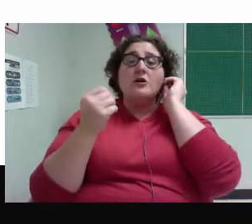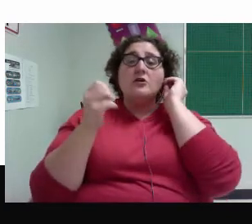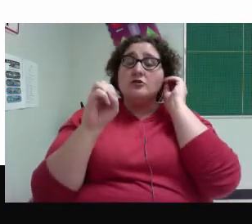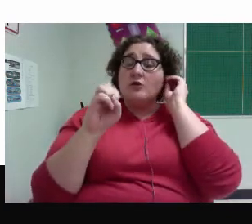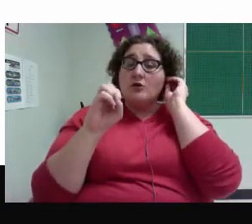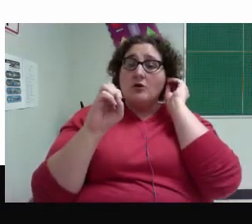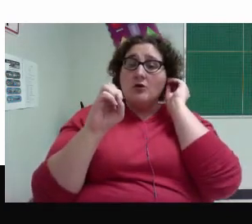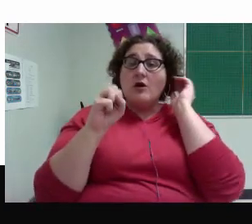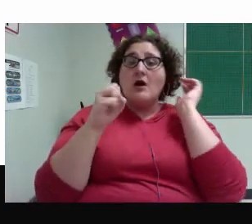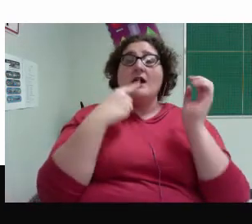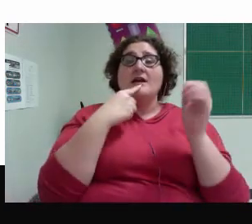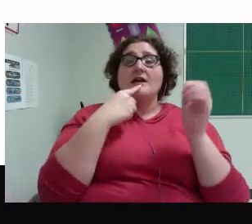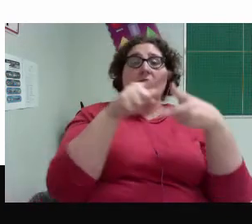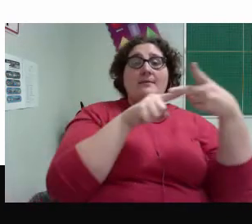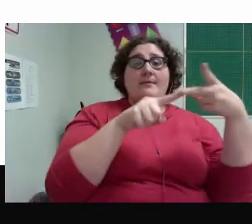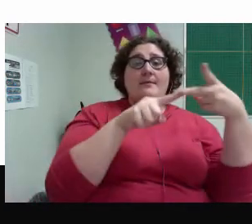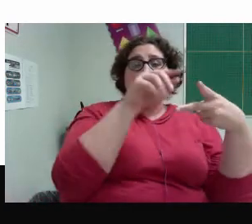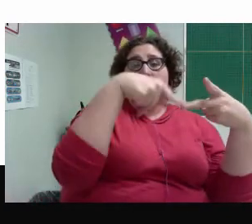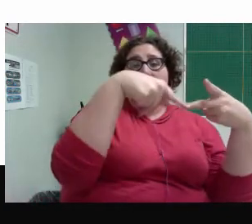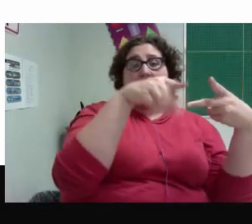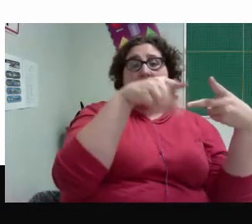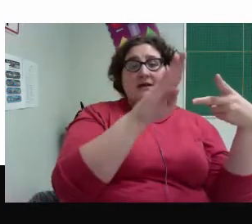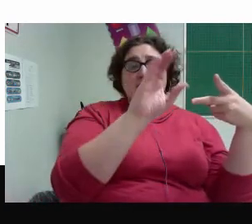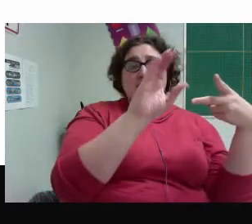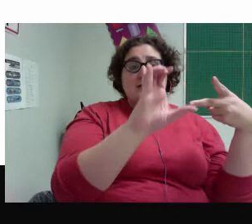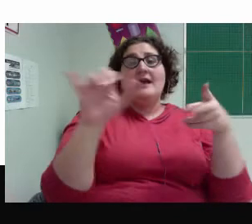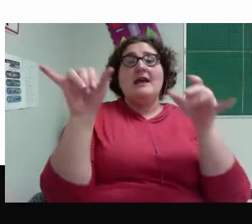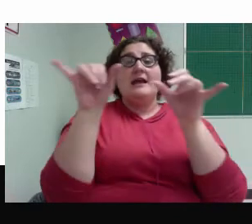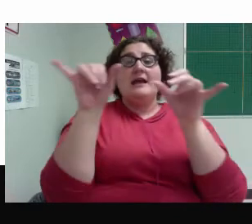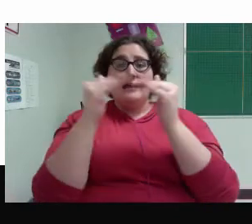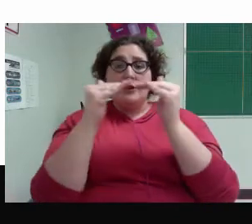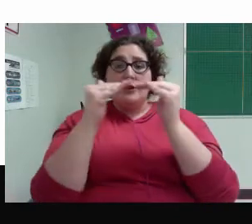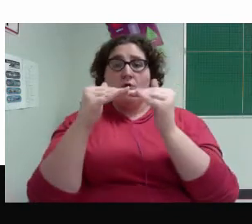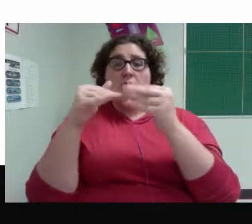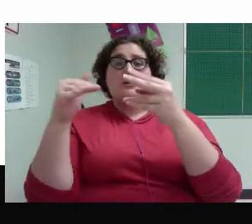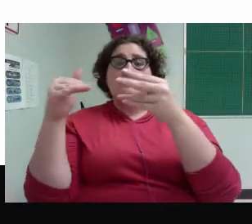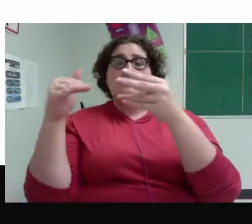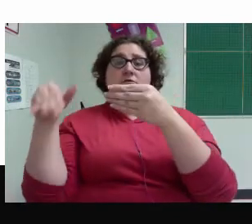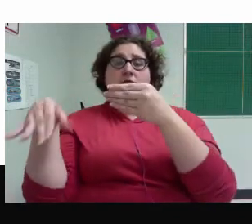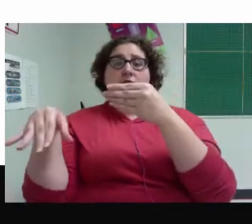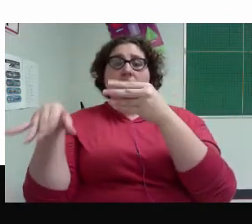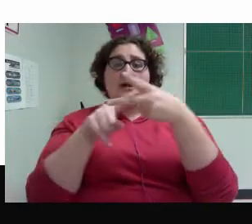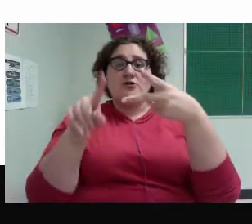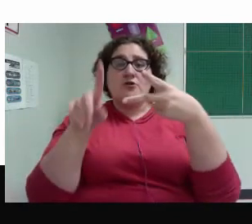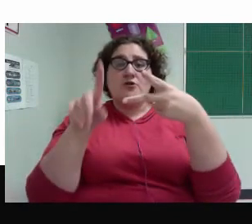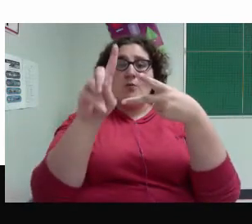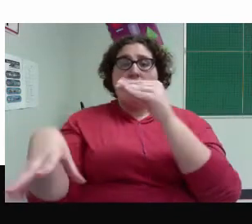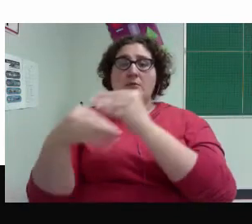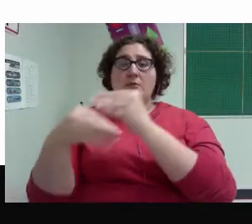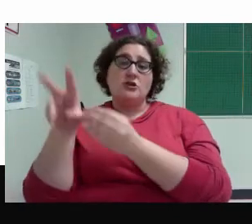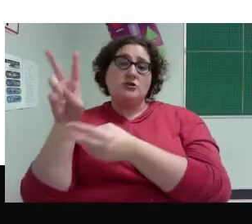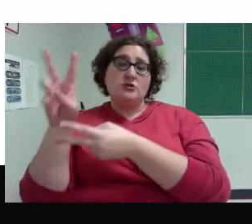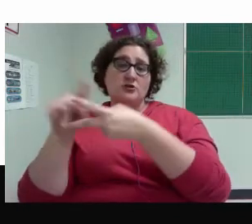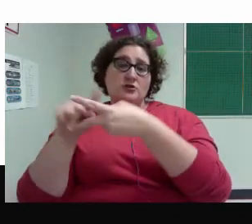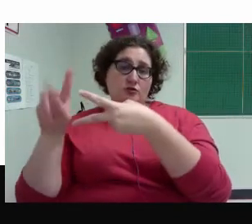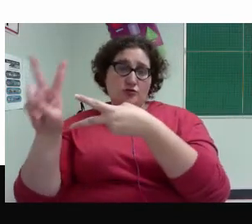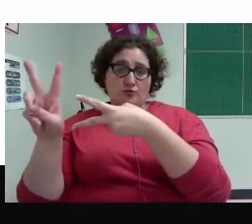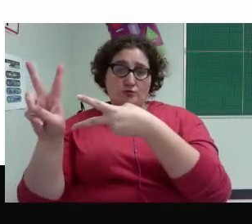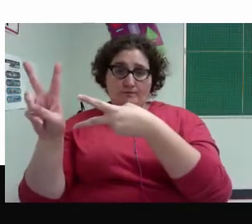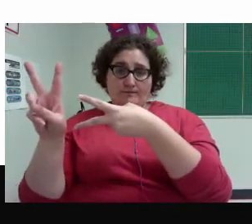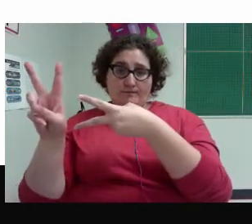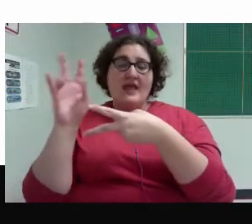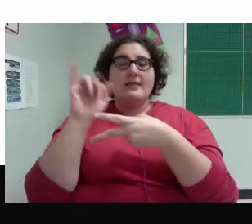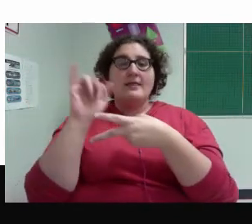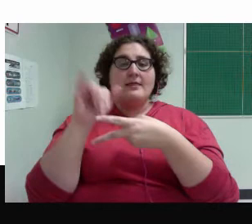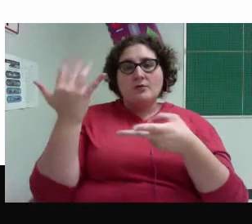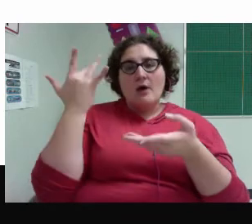of angle PBC is equal to the measure of angle 1 plus the measure of angle 2. And this is